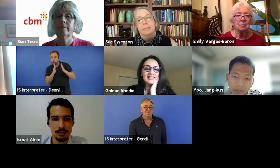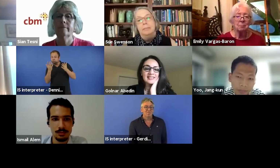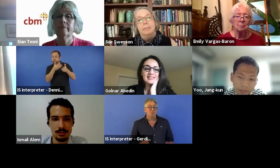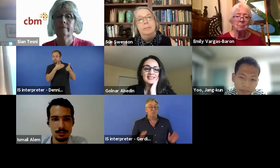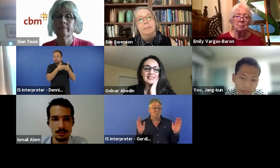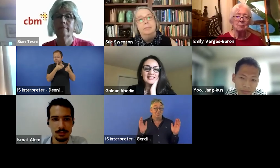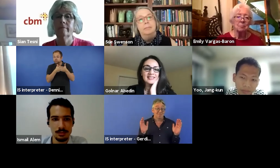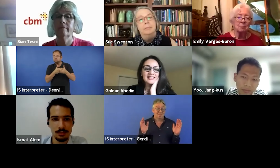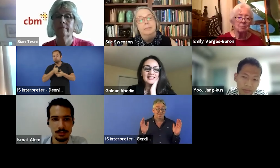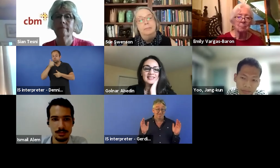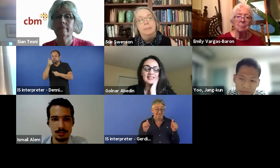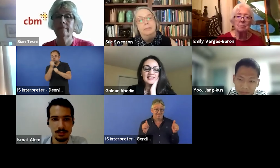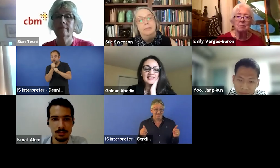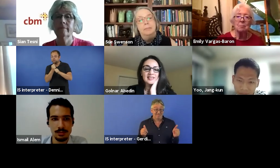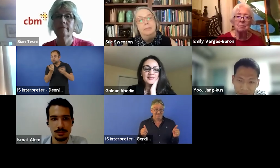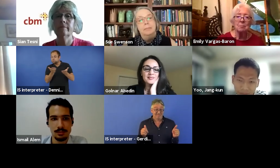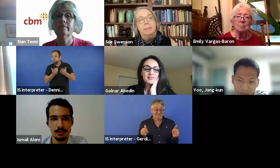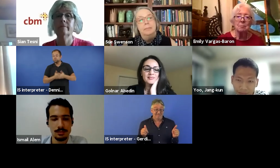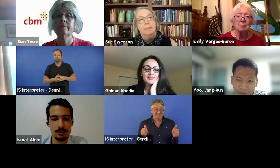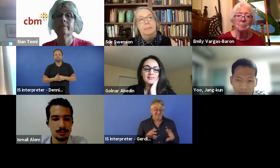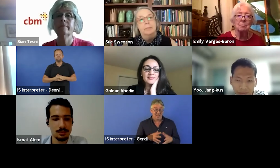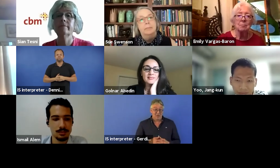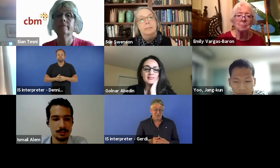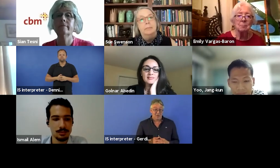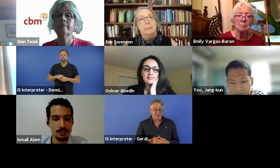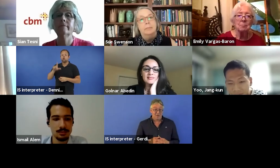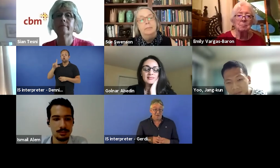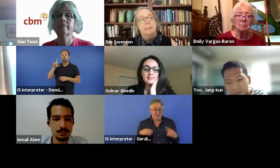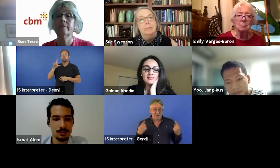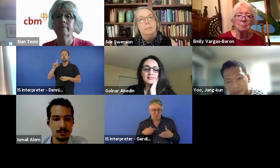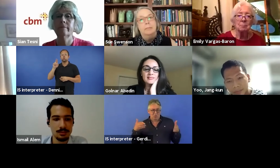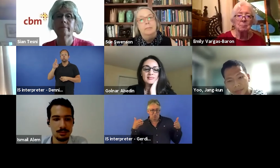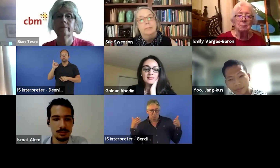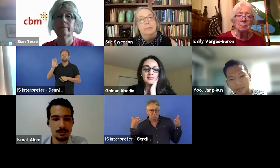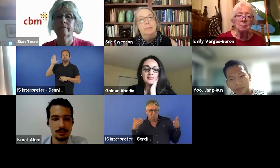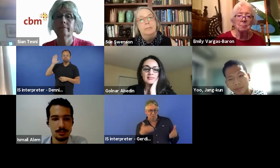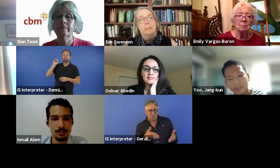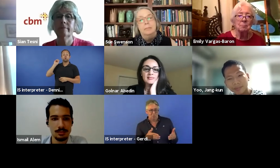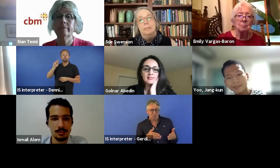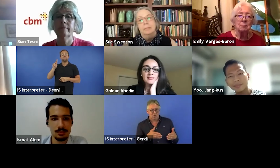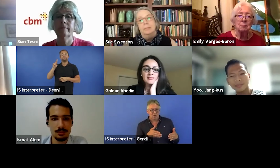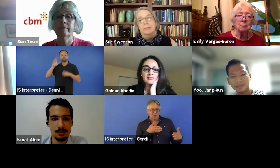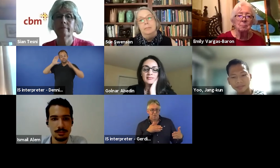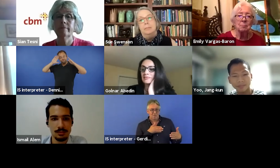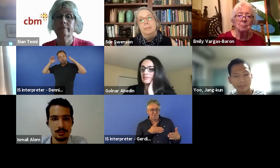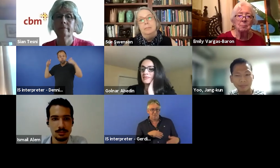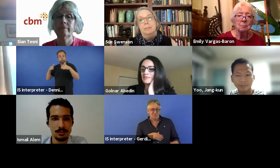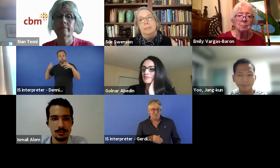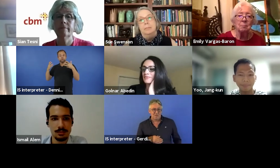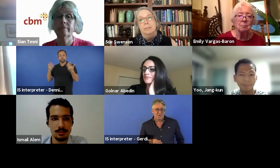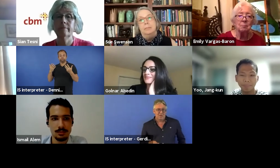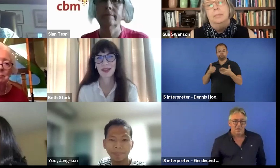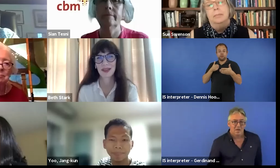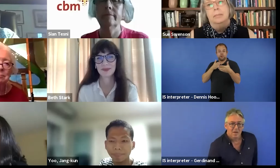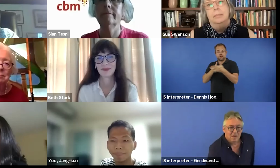lot of the focus was the barriers that we're implementing, and folks put some rich things onto our